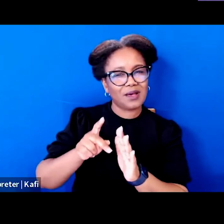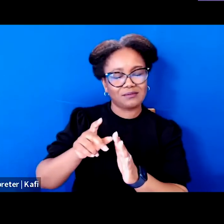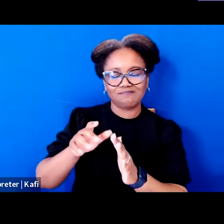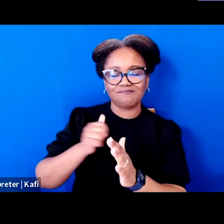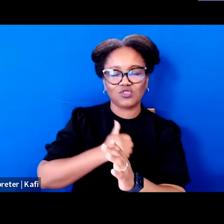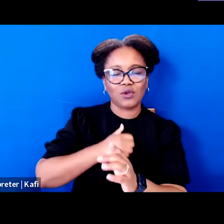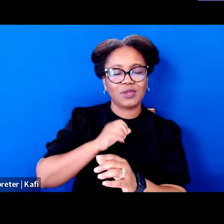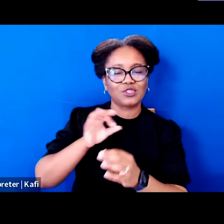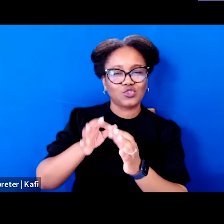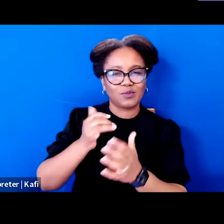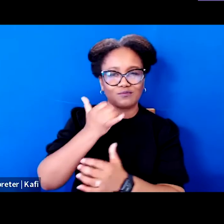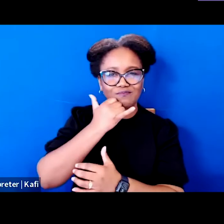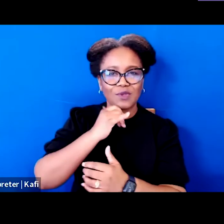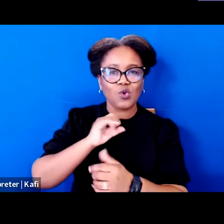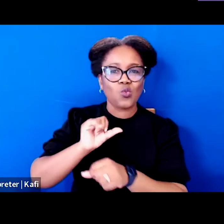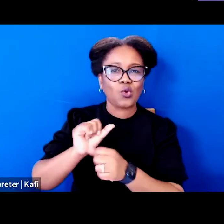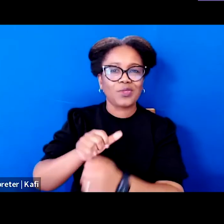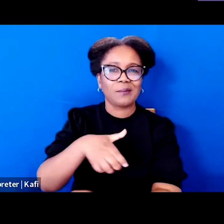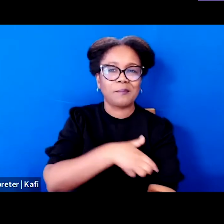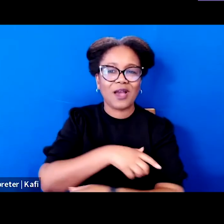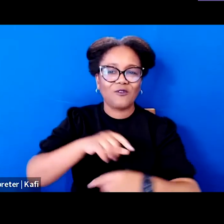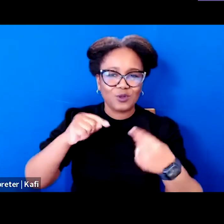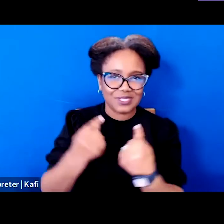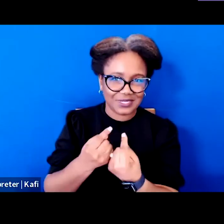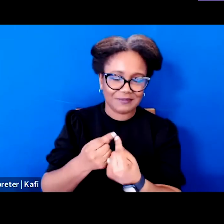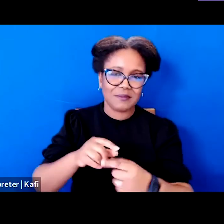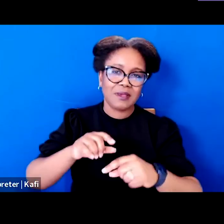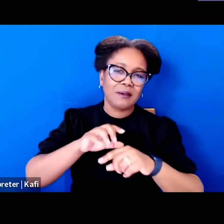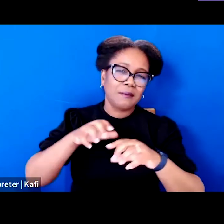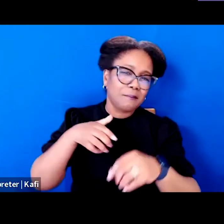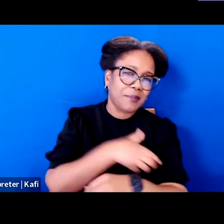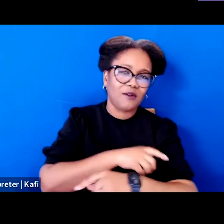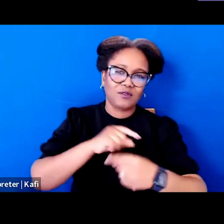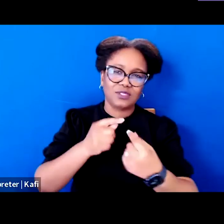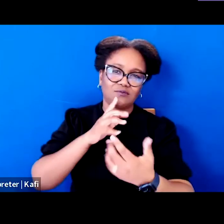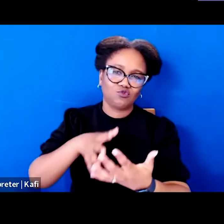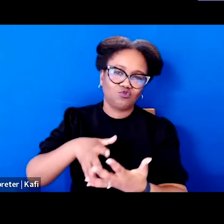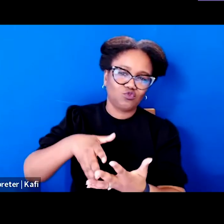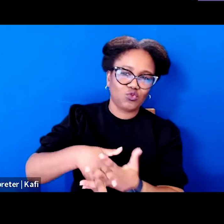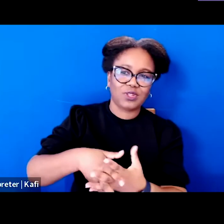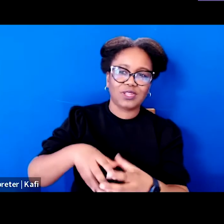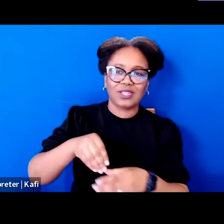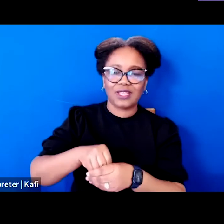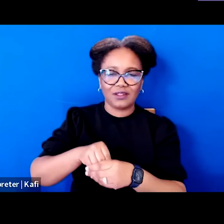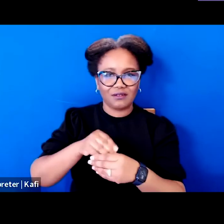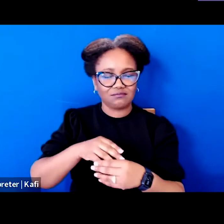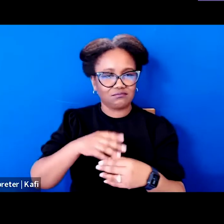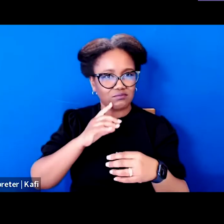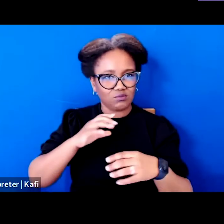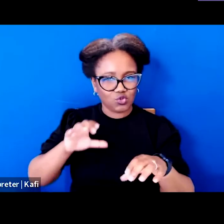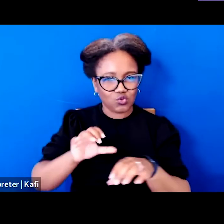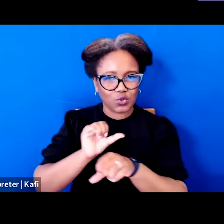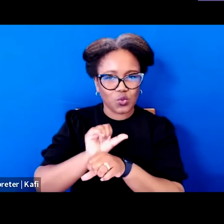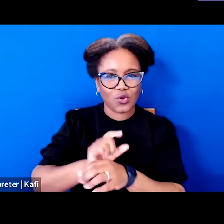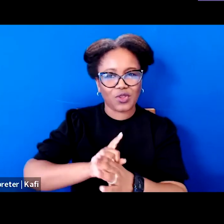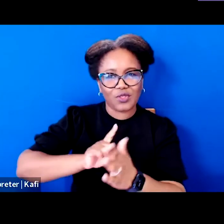here in the unceded and ancestral territory of the Squamish, Tsleil-Waututh, and Musqueam